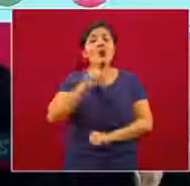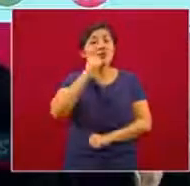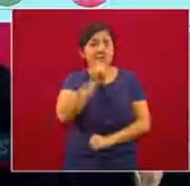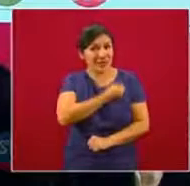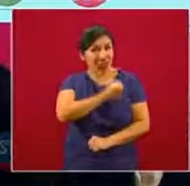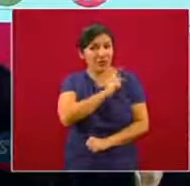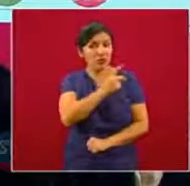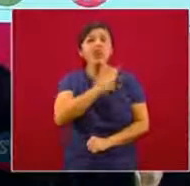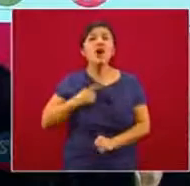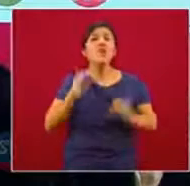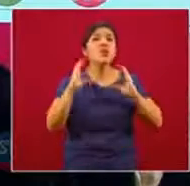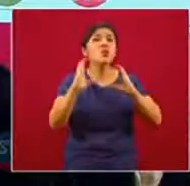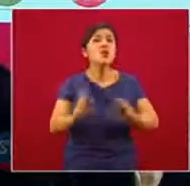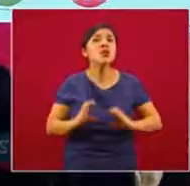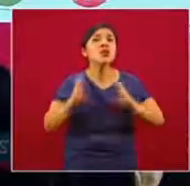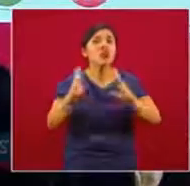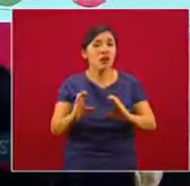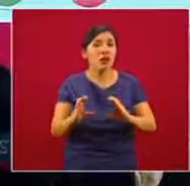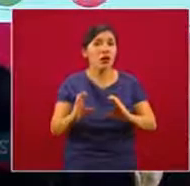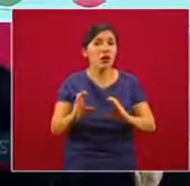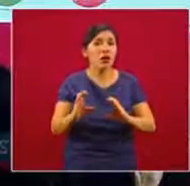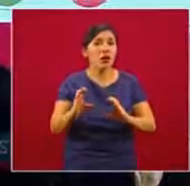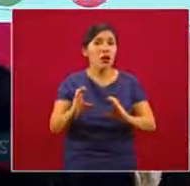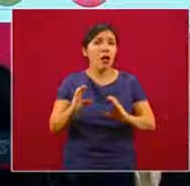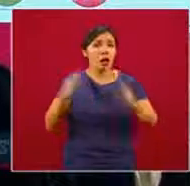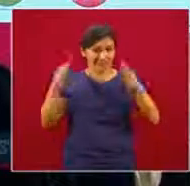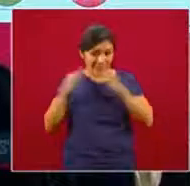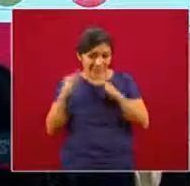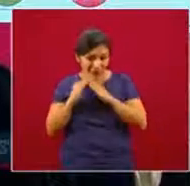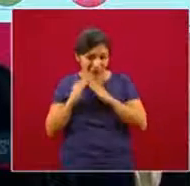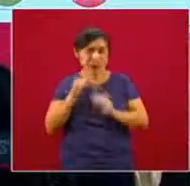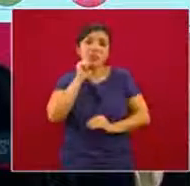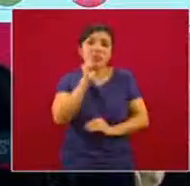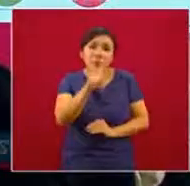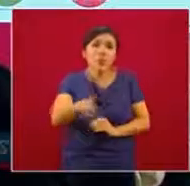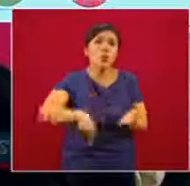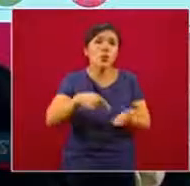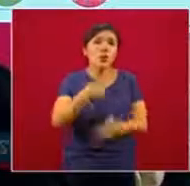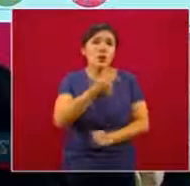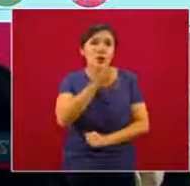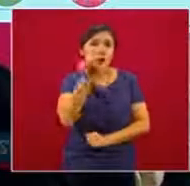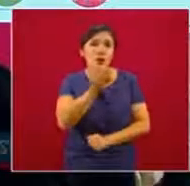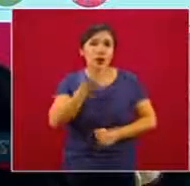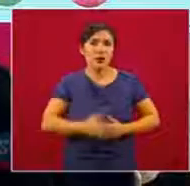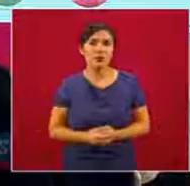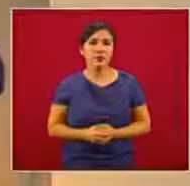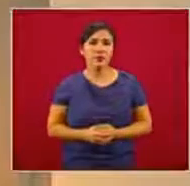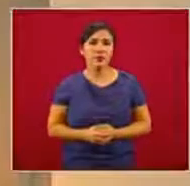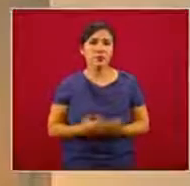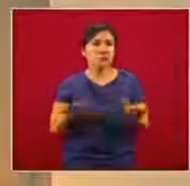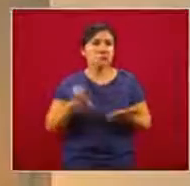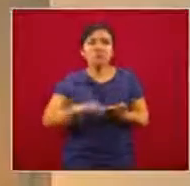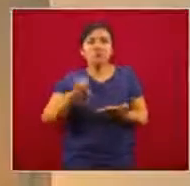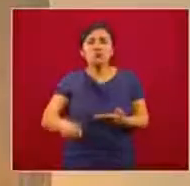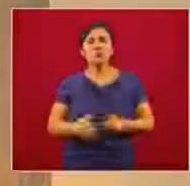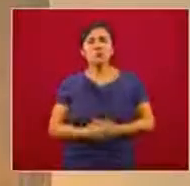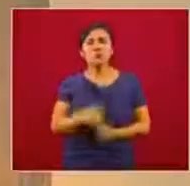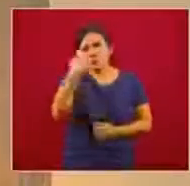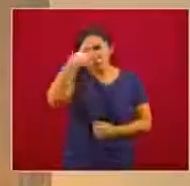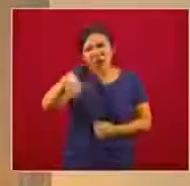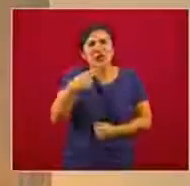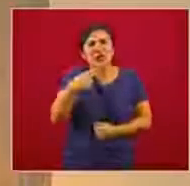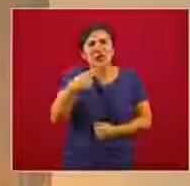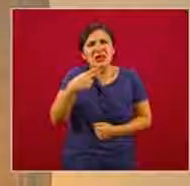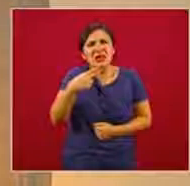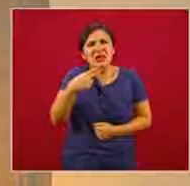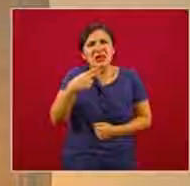we would all be committed because health in the end is to be taken care of at school.